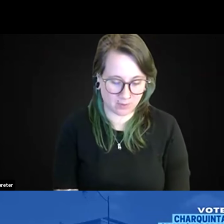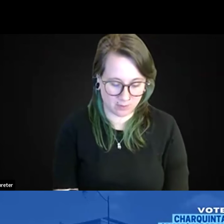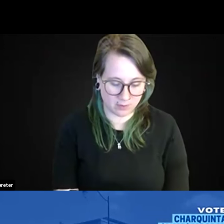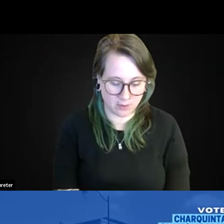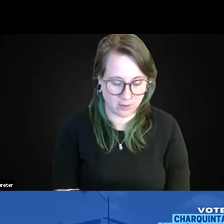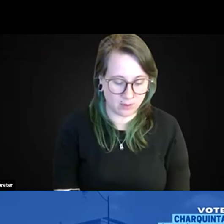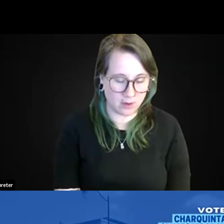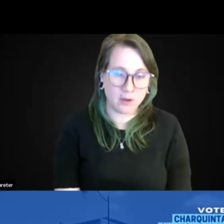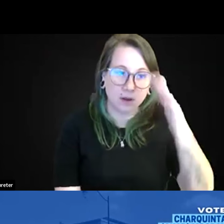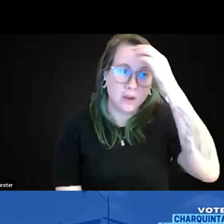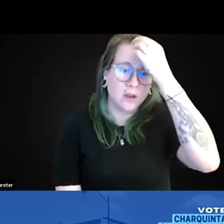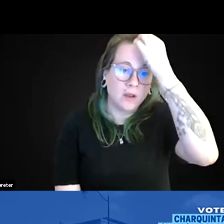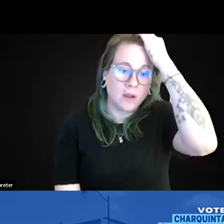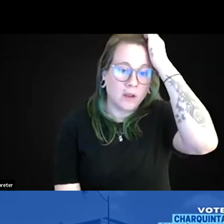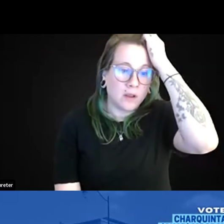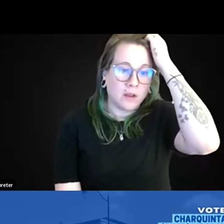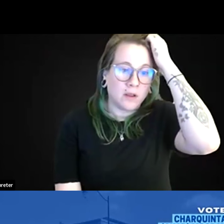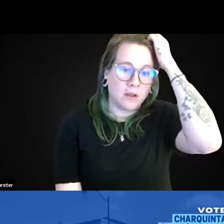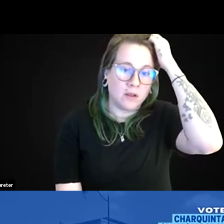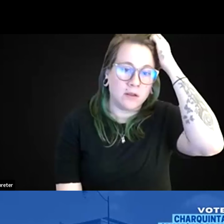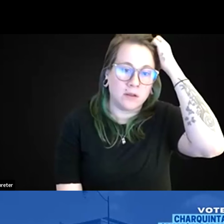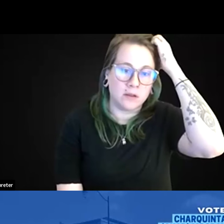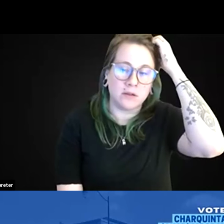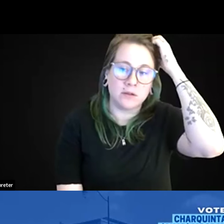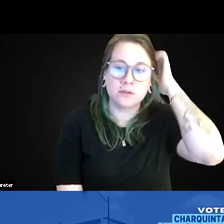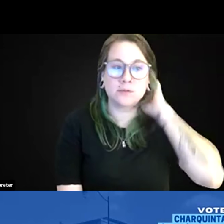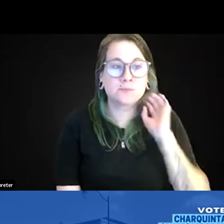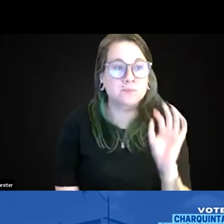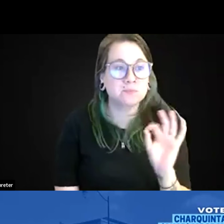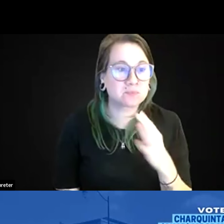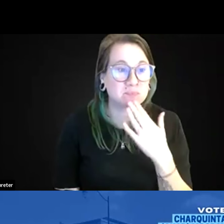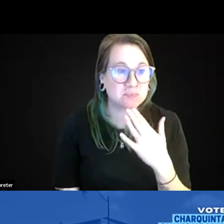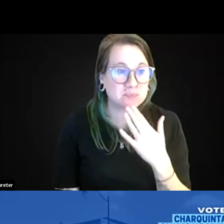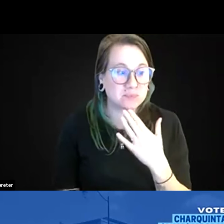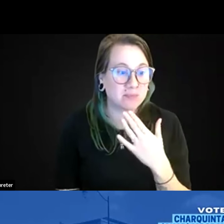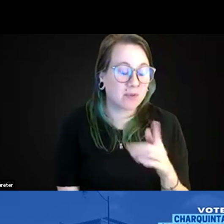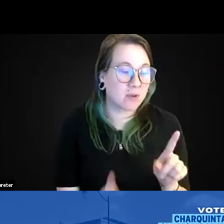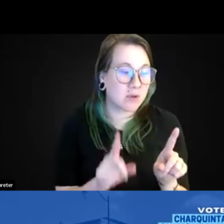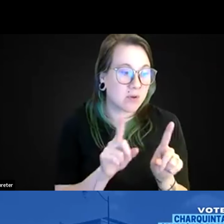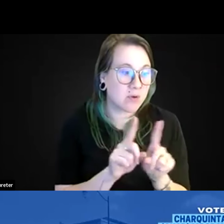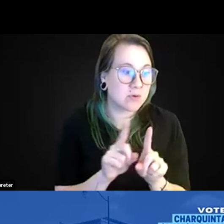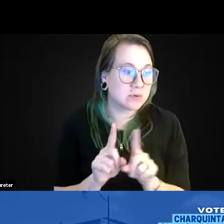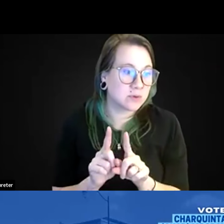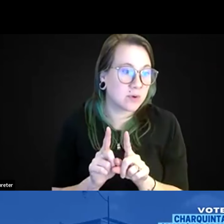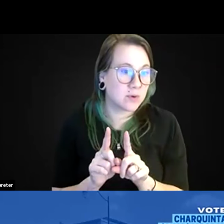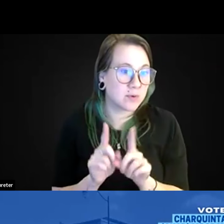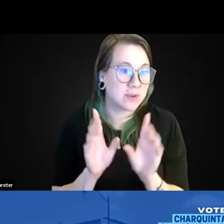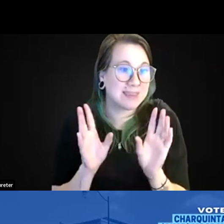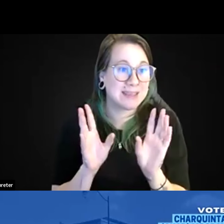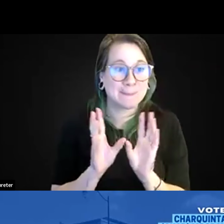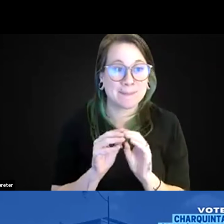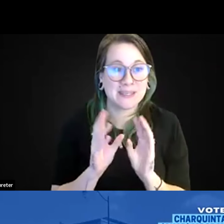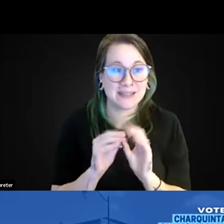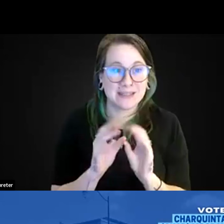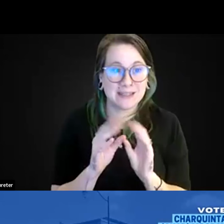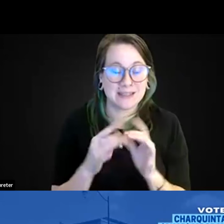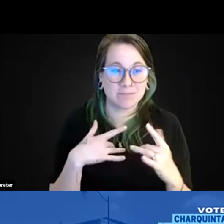Thank you. And also, about the meeting concerning the